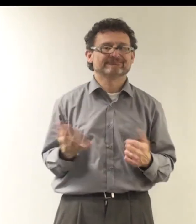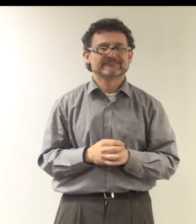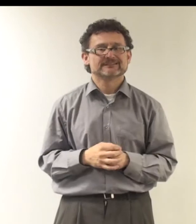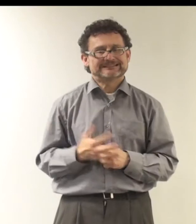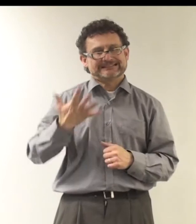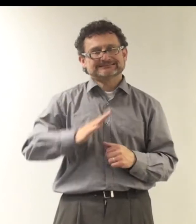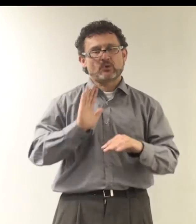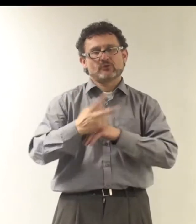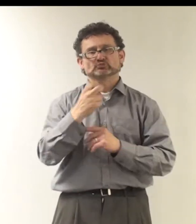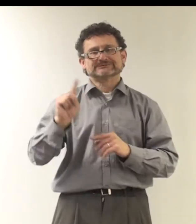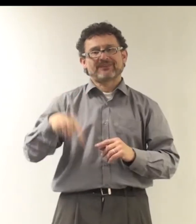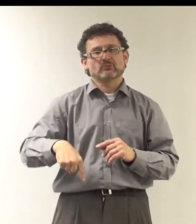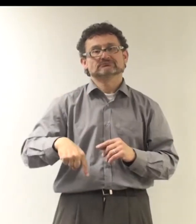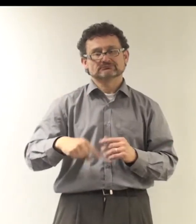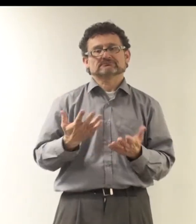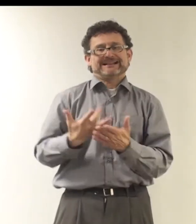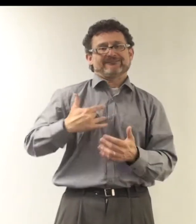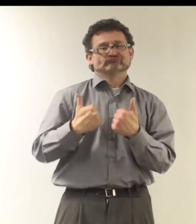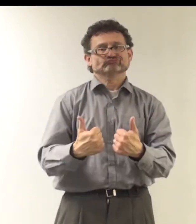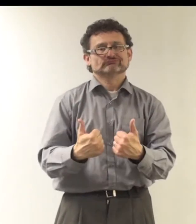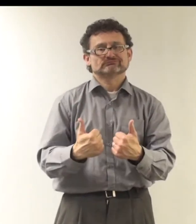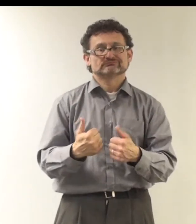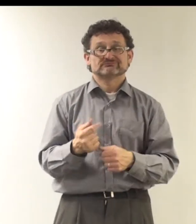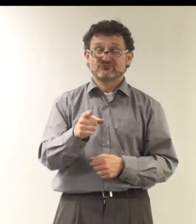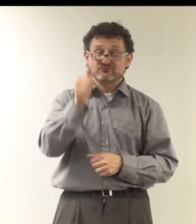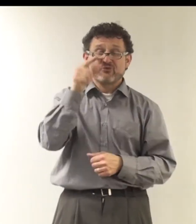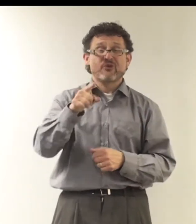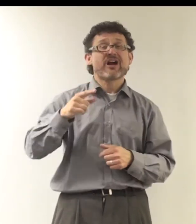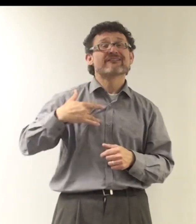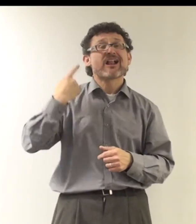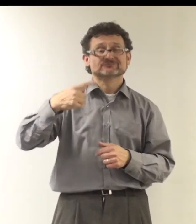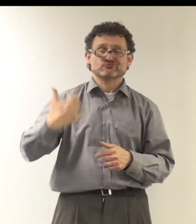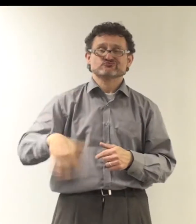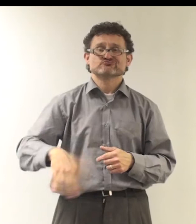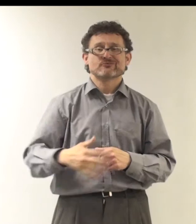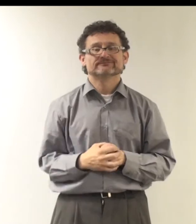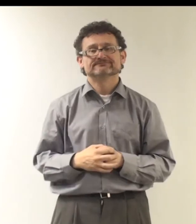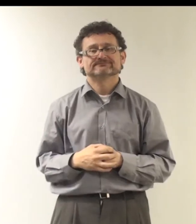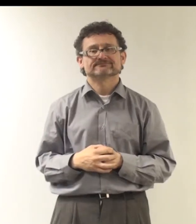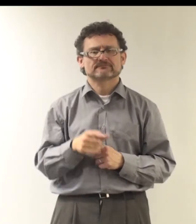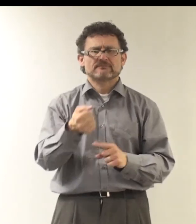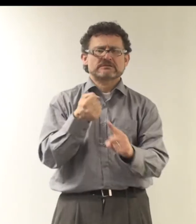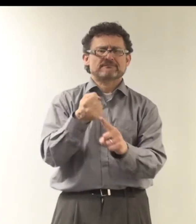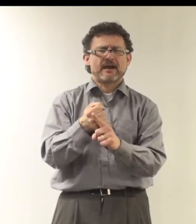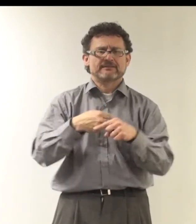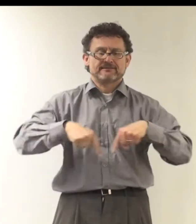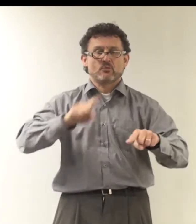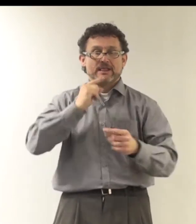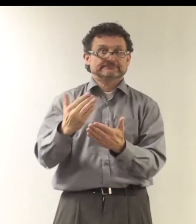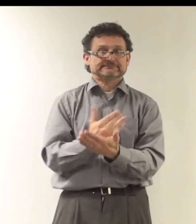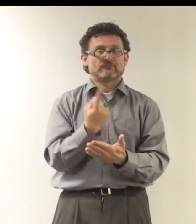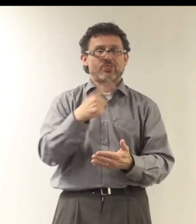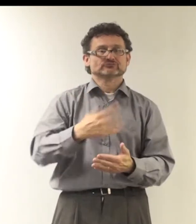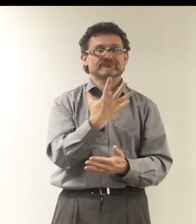earn more than £20,000. It's a tough place to live. As a package, our policies would